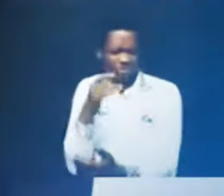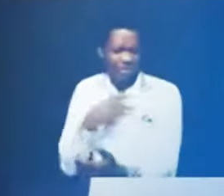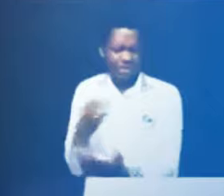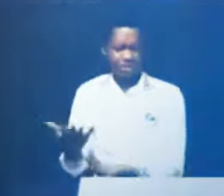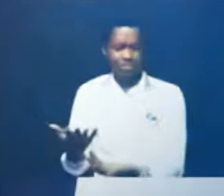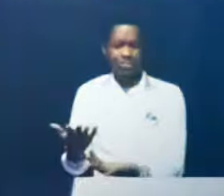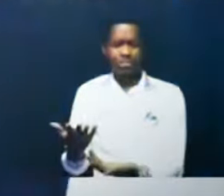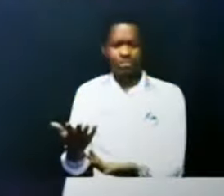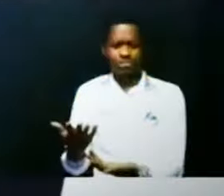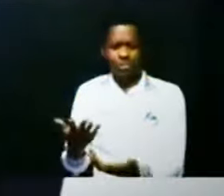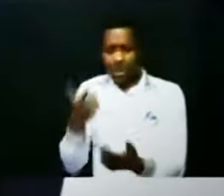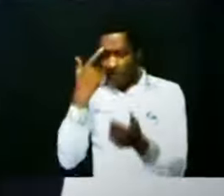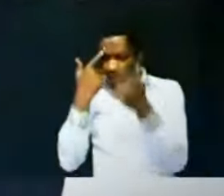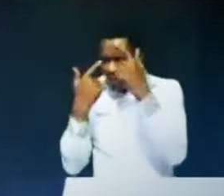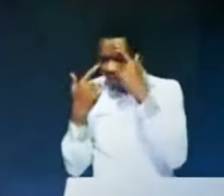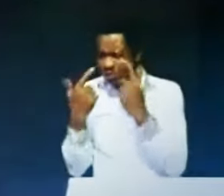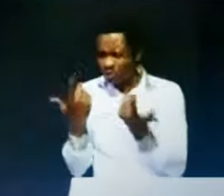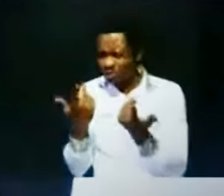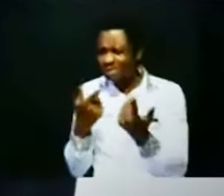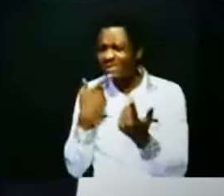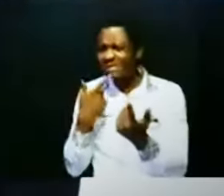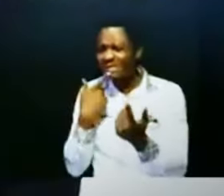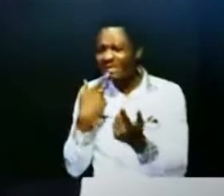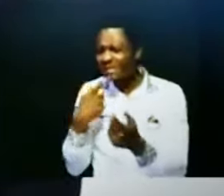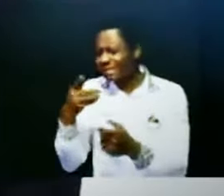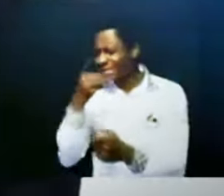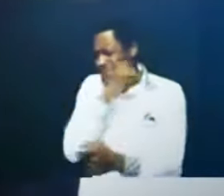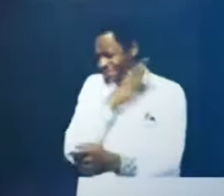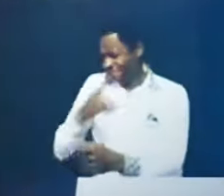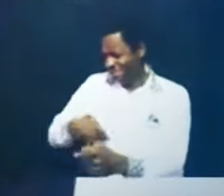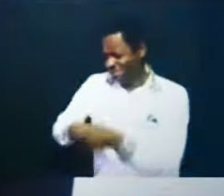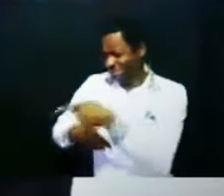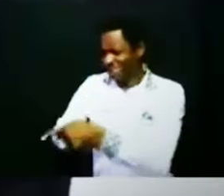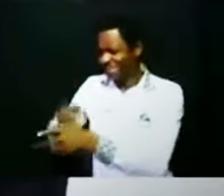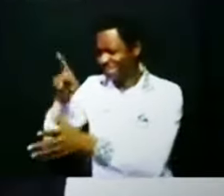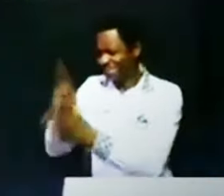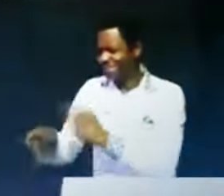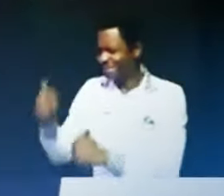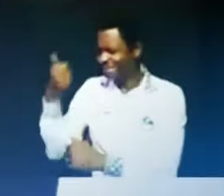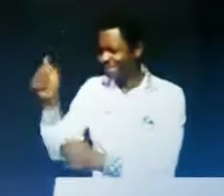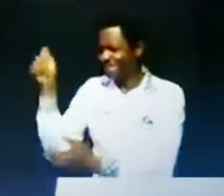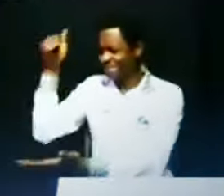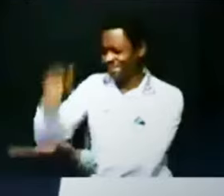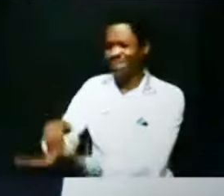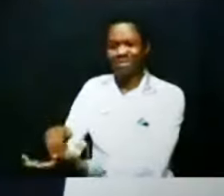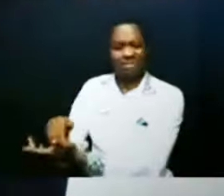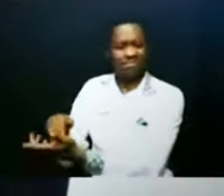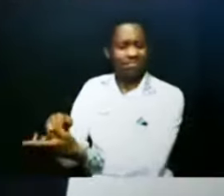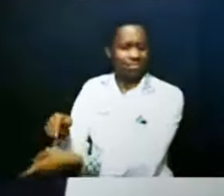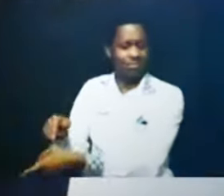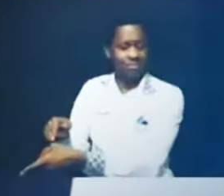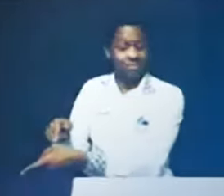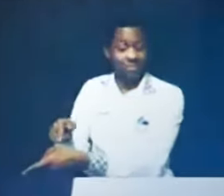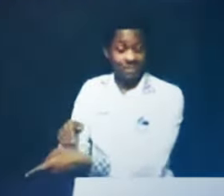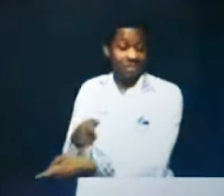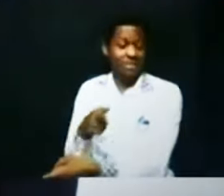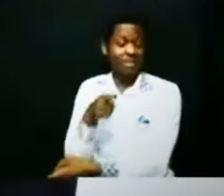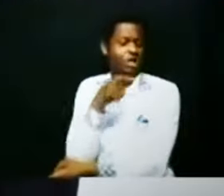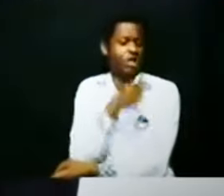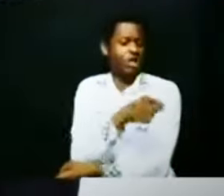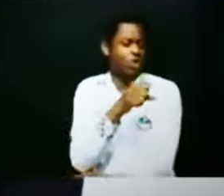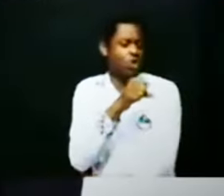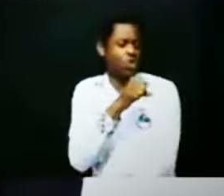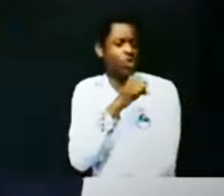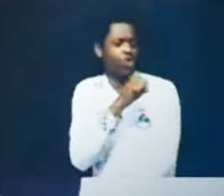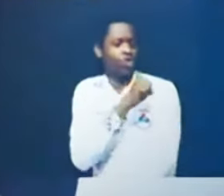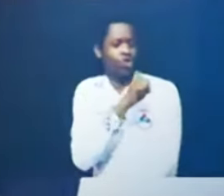have credited David with tens of thousands. He thought this is just something in the mind. Now, okay, I say, what the